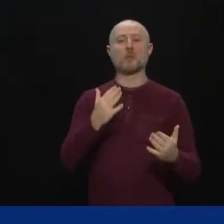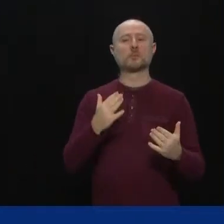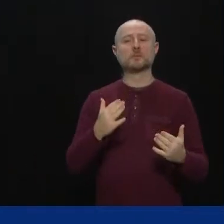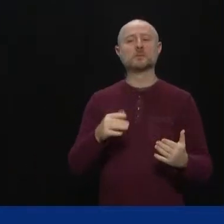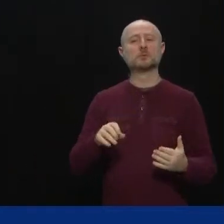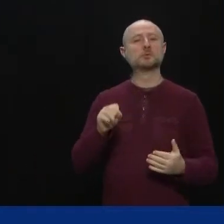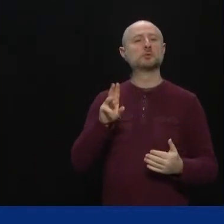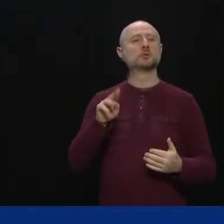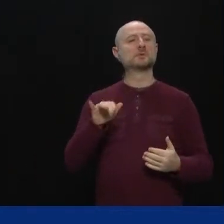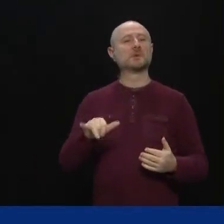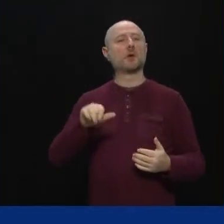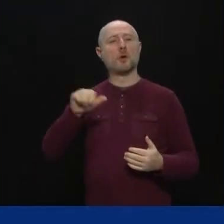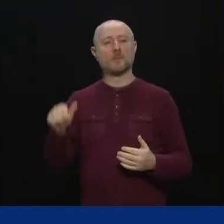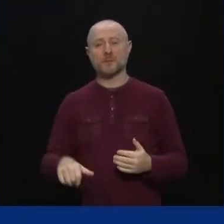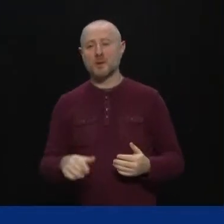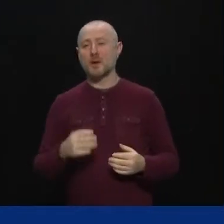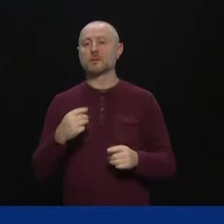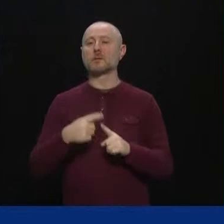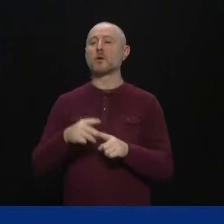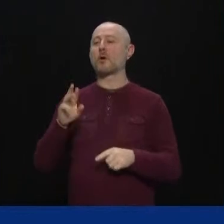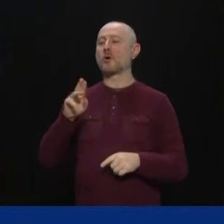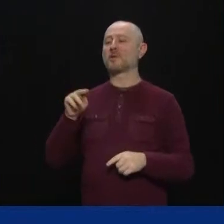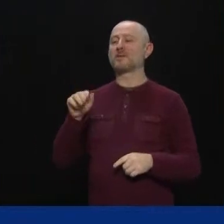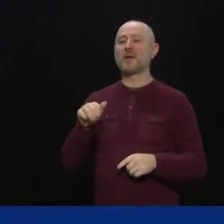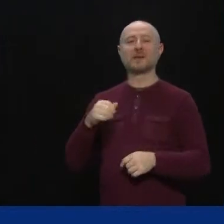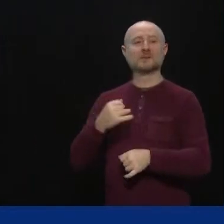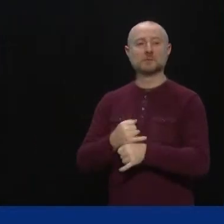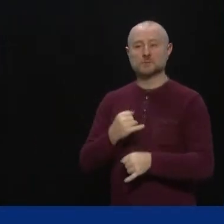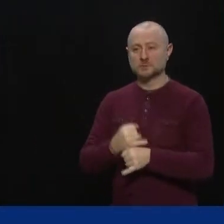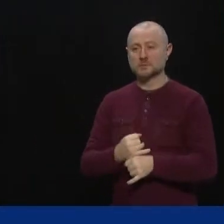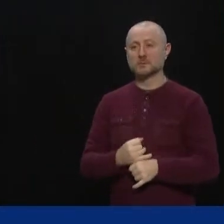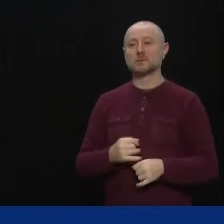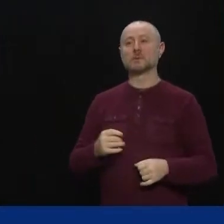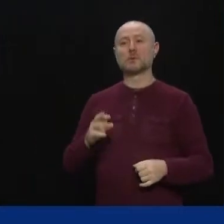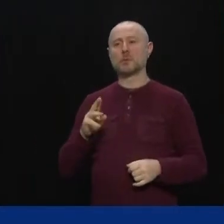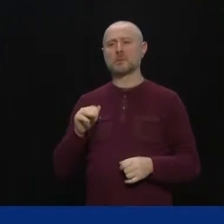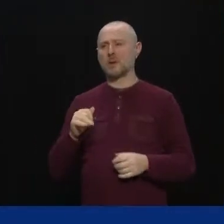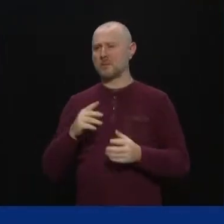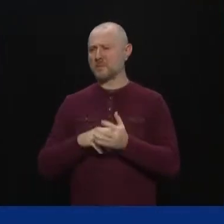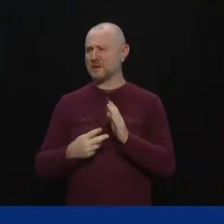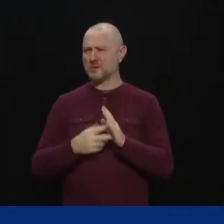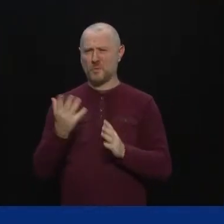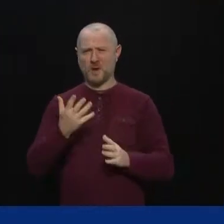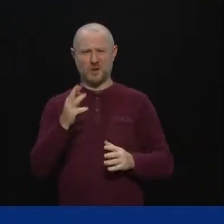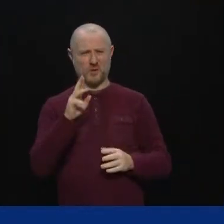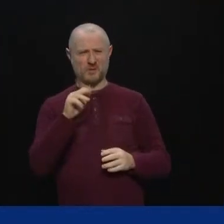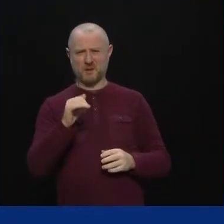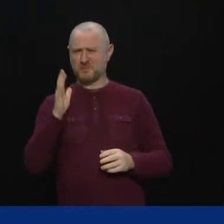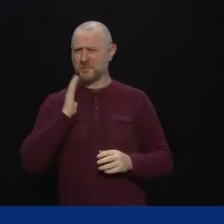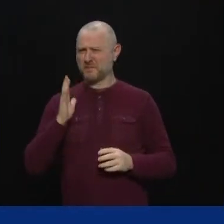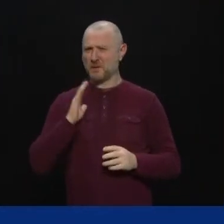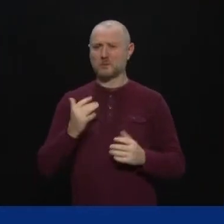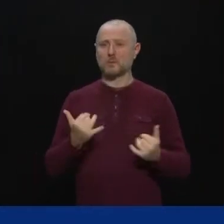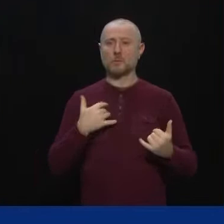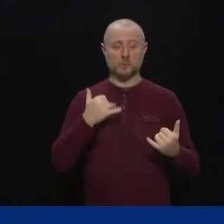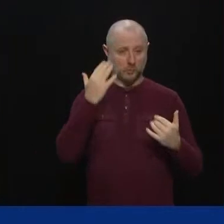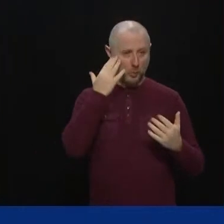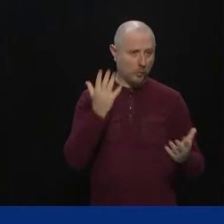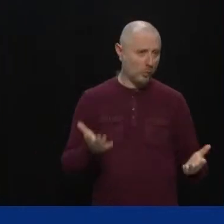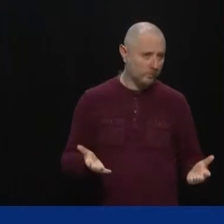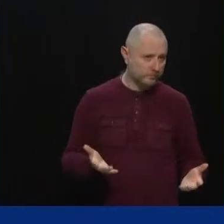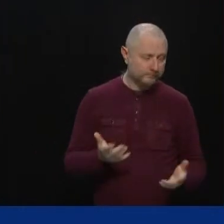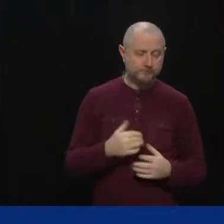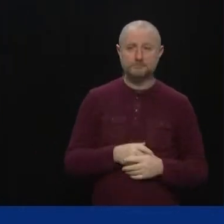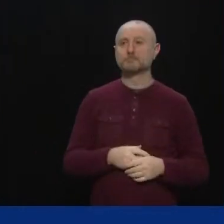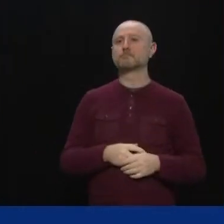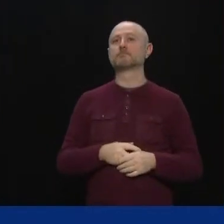RNA Institute. You always hear about RNA. Nobody knew what it meant before this pandemic, and this is, and I'm not going to try to begin to explain,